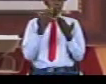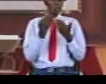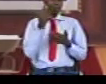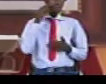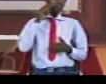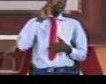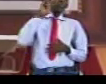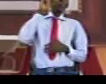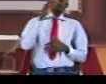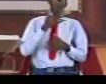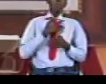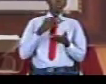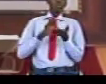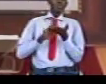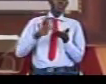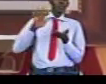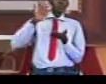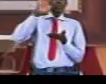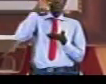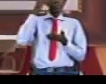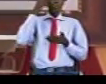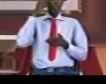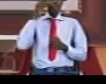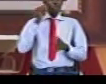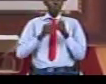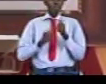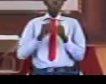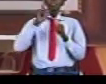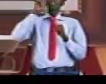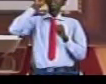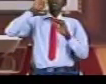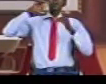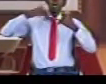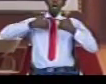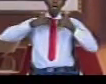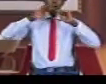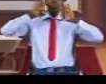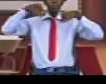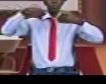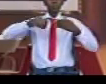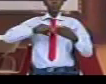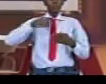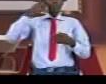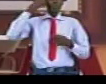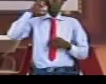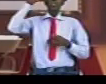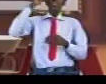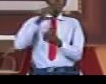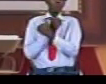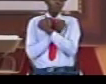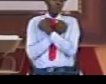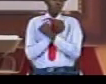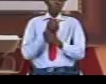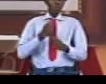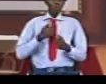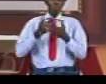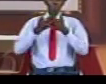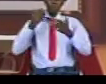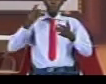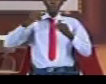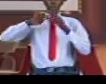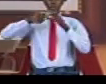glory, which thou hast given me, for thou lovedst me before the